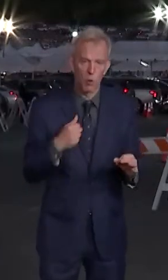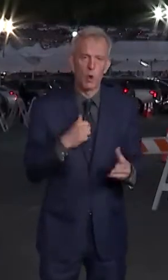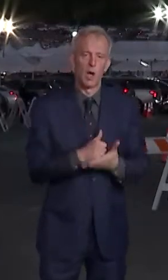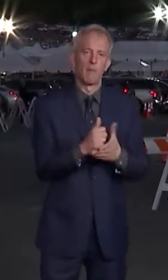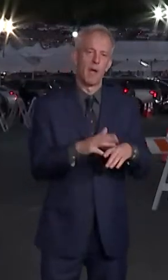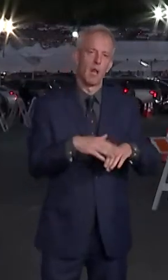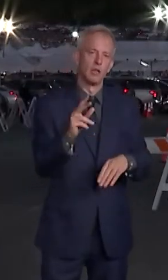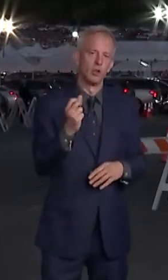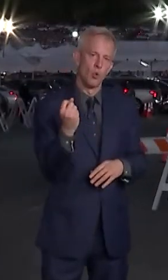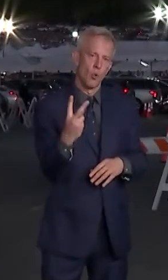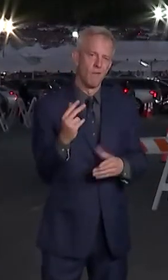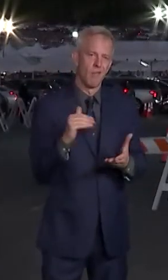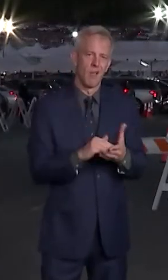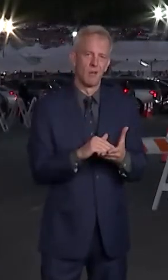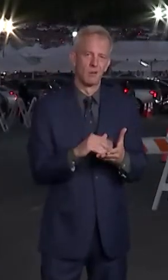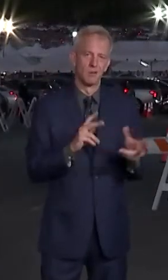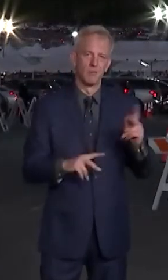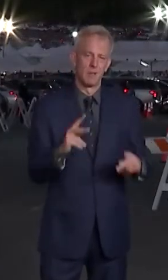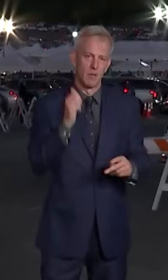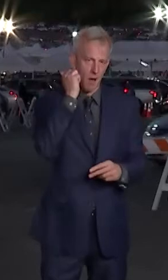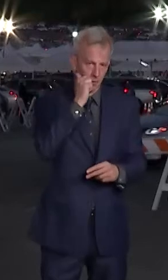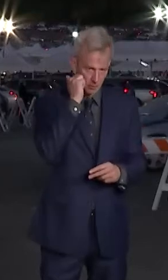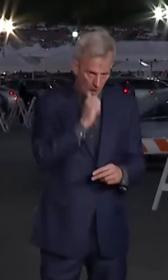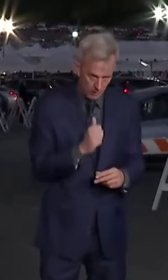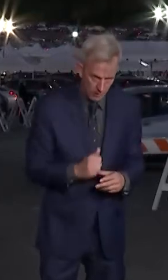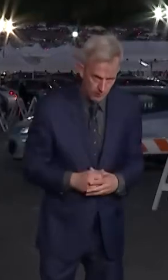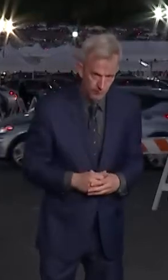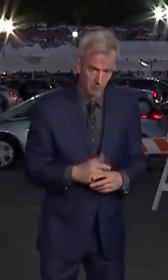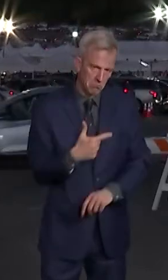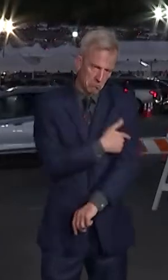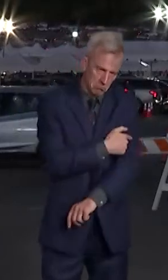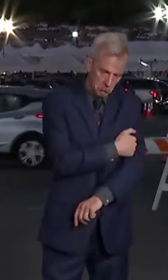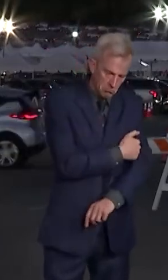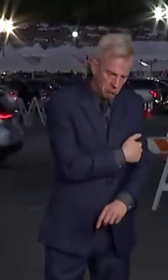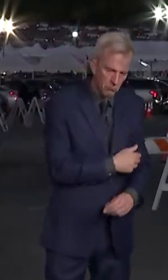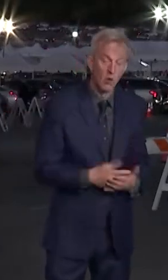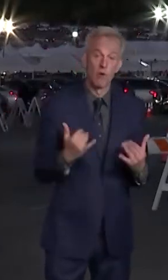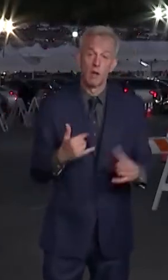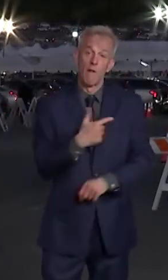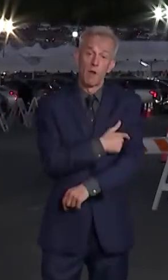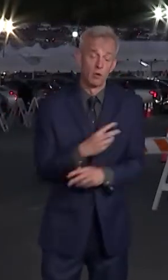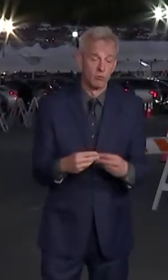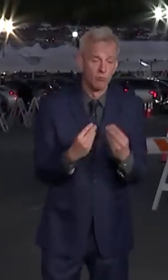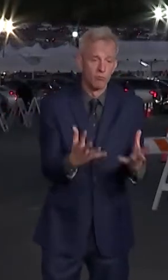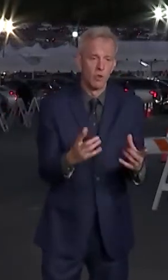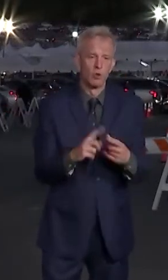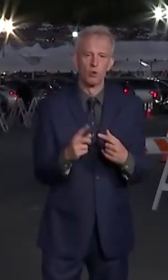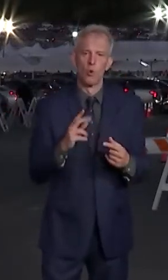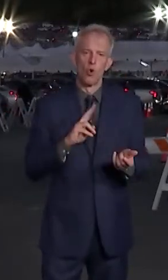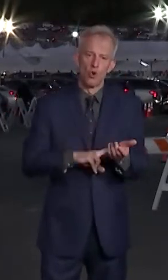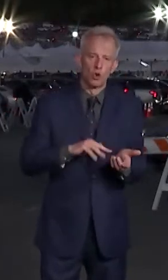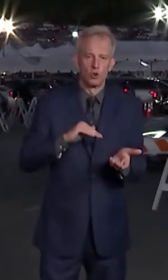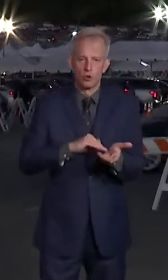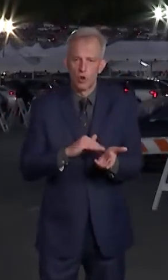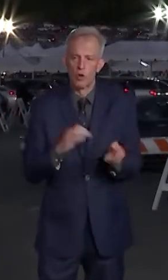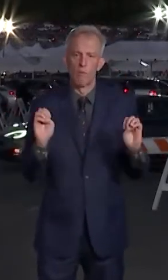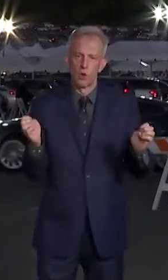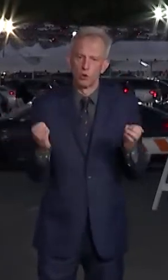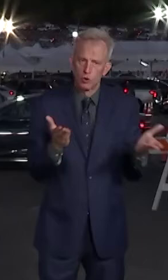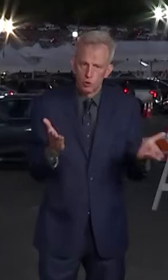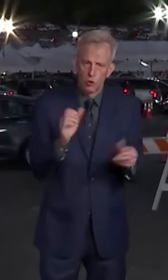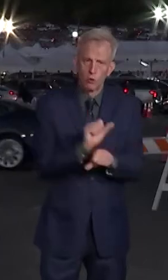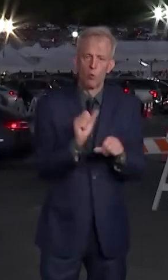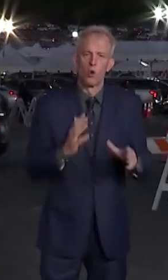least 12,000 people get vaccinated. Right now, vaccines are being administered to our healthcare, emergency